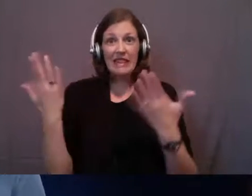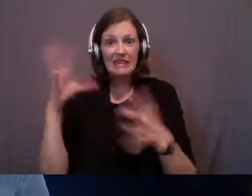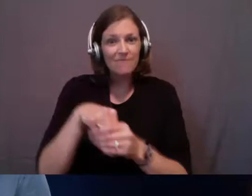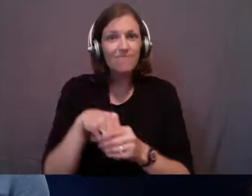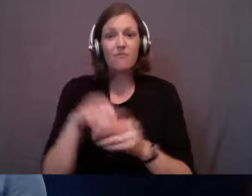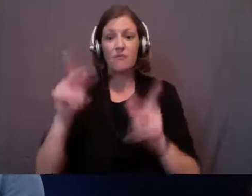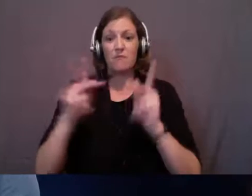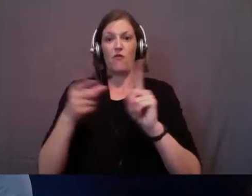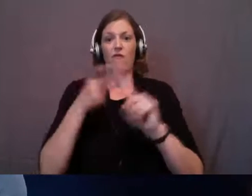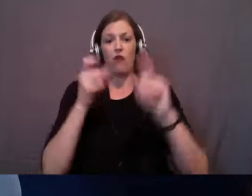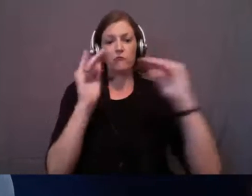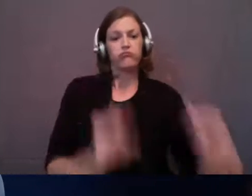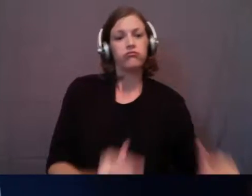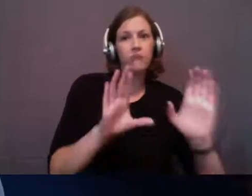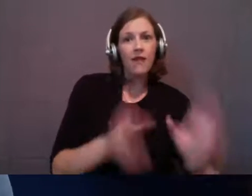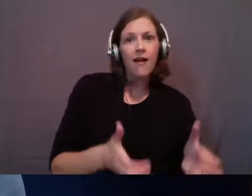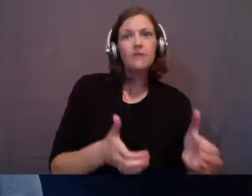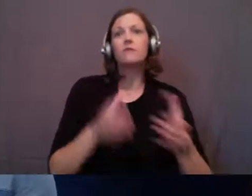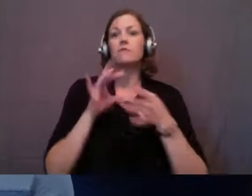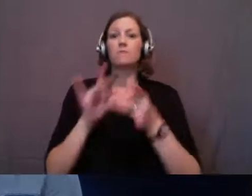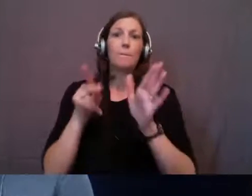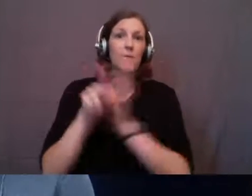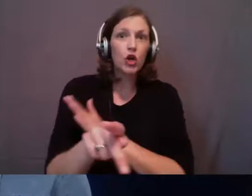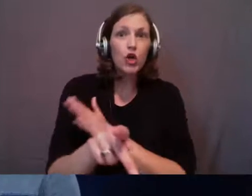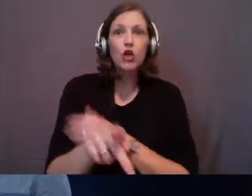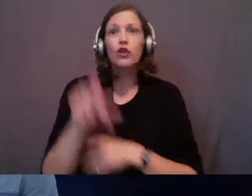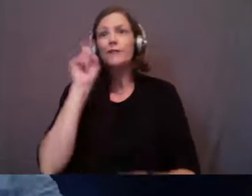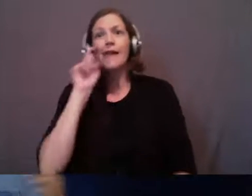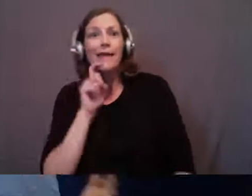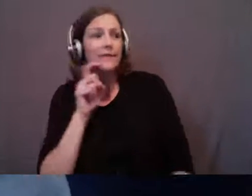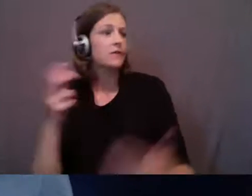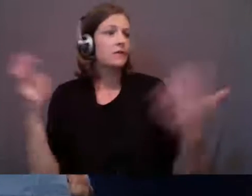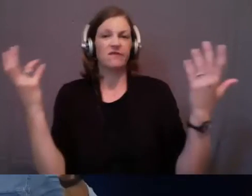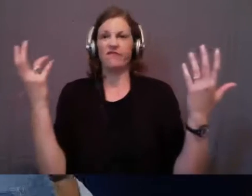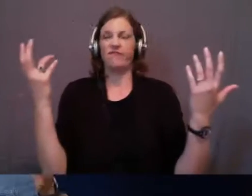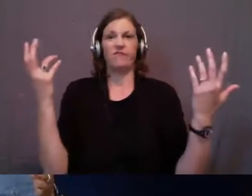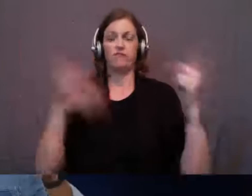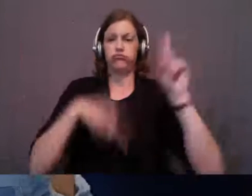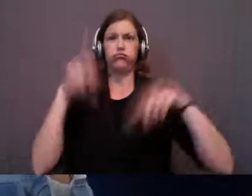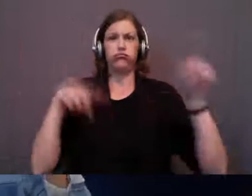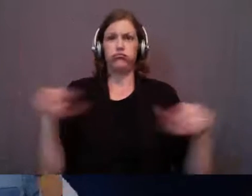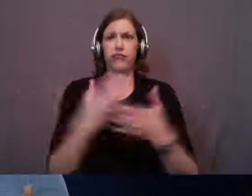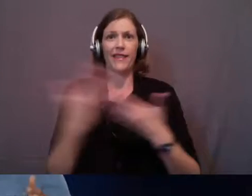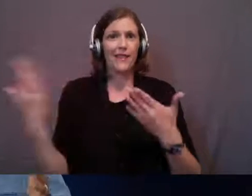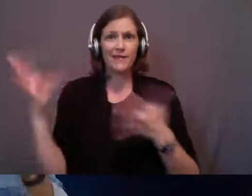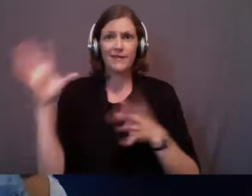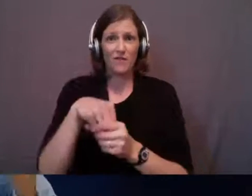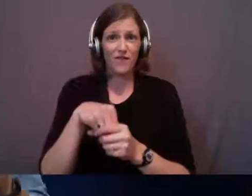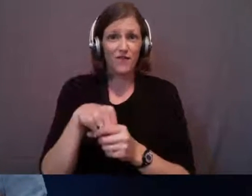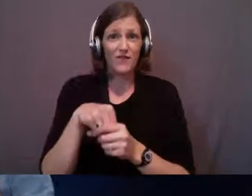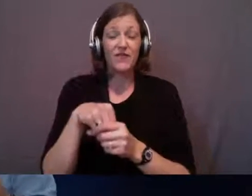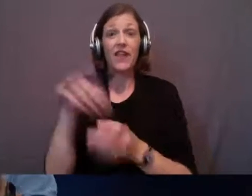the lowest class. It has things that has to do with murder, has to do with sex, it has to do with all sorts of things in those chapters. And as you read it, you really